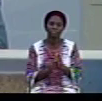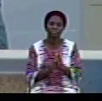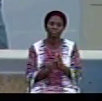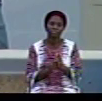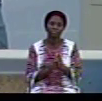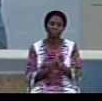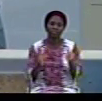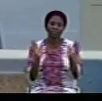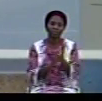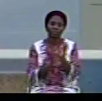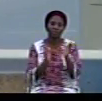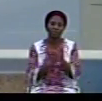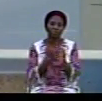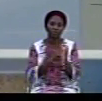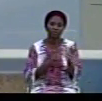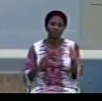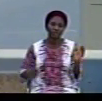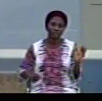Praise the Lord.